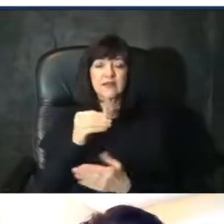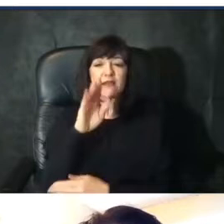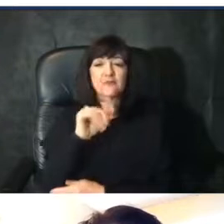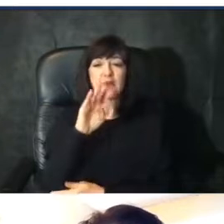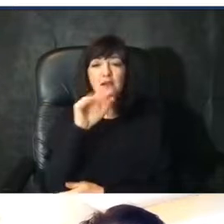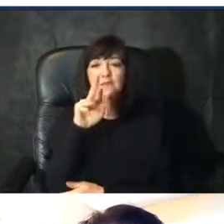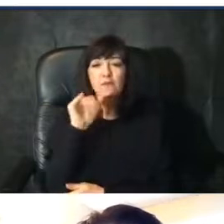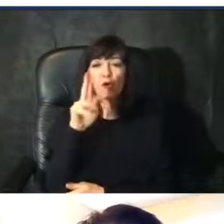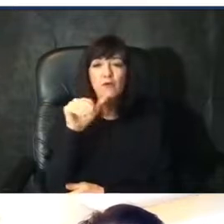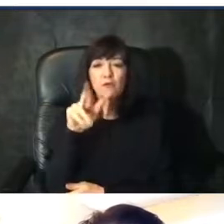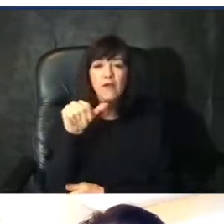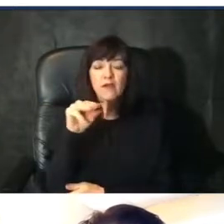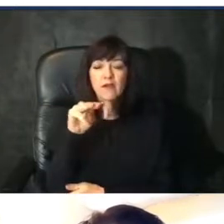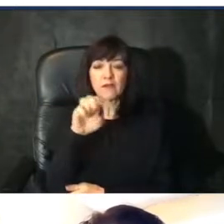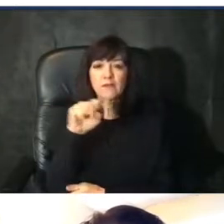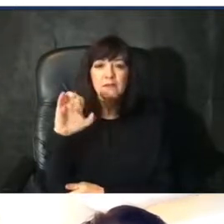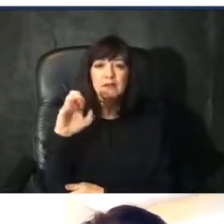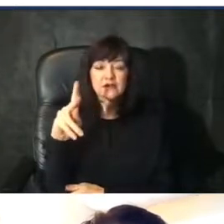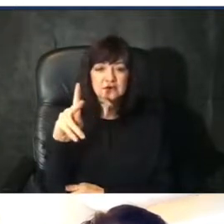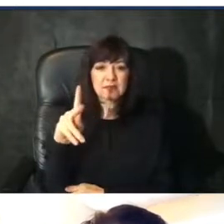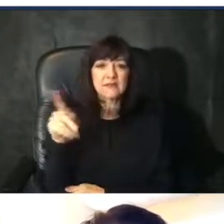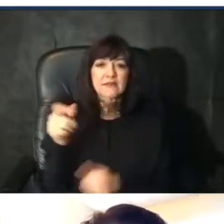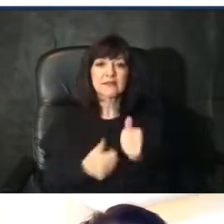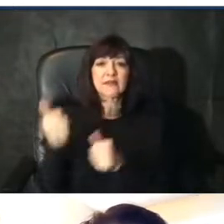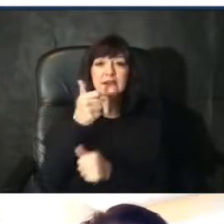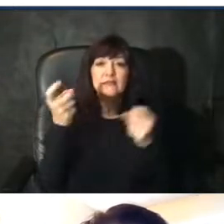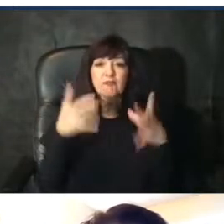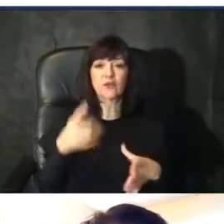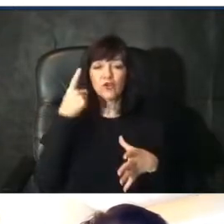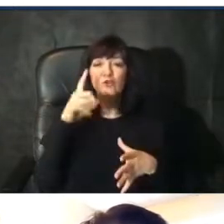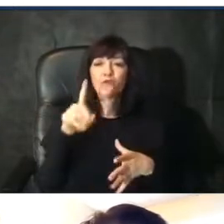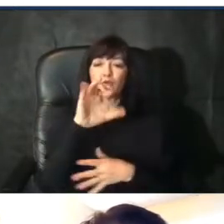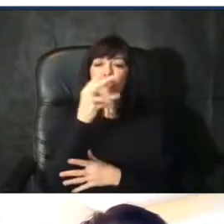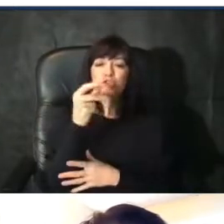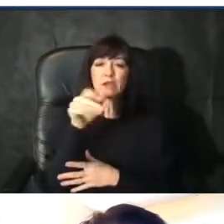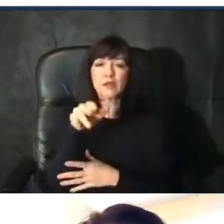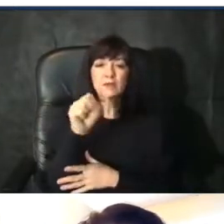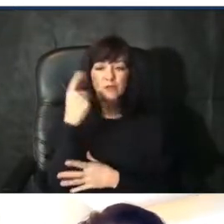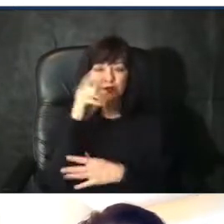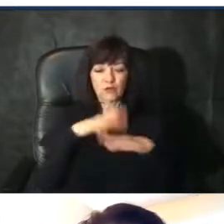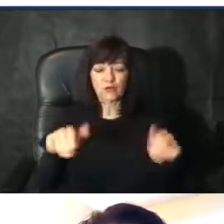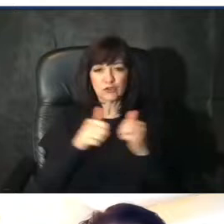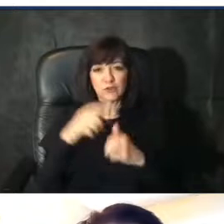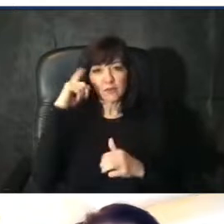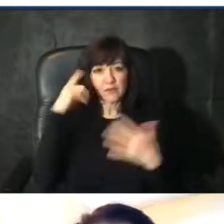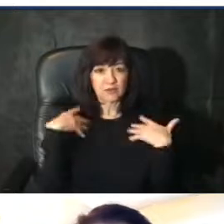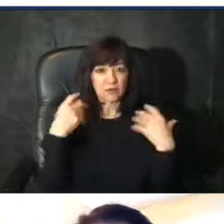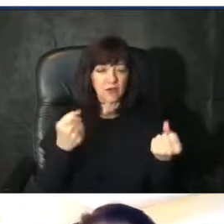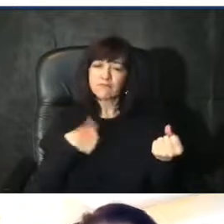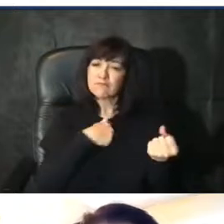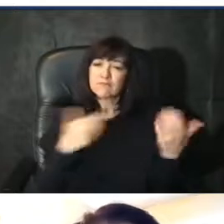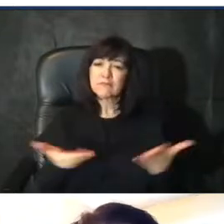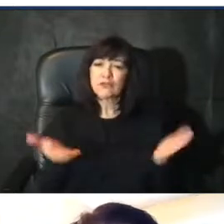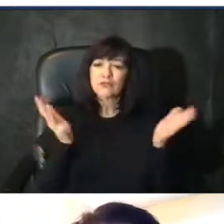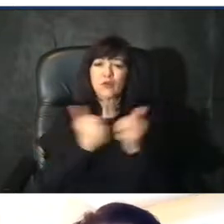who is the executive director of Champions for Children's Mental Health. And we're here to talk with you briefly